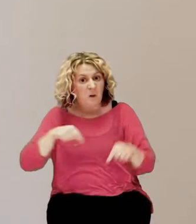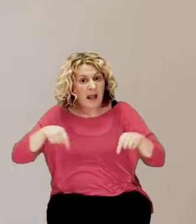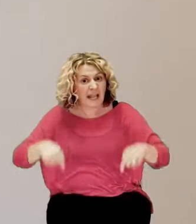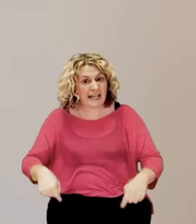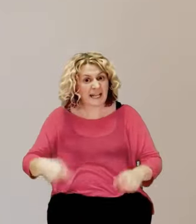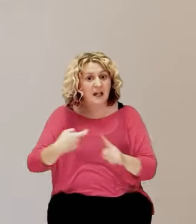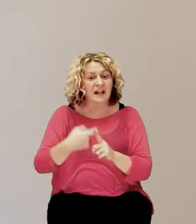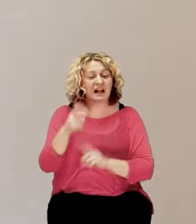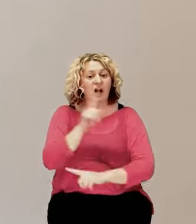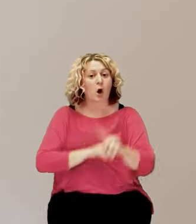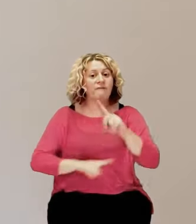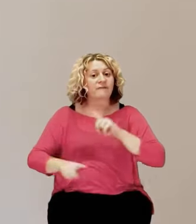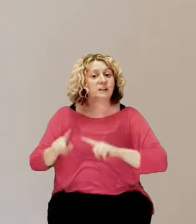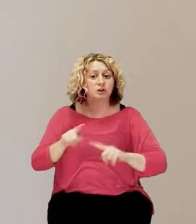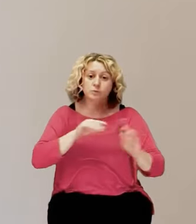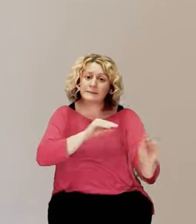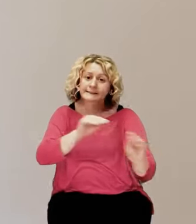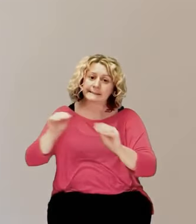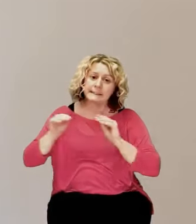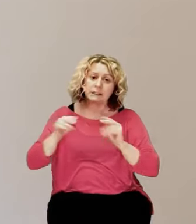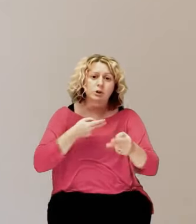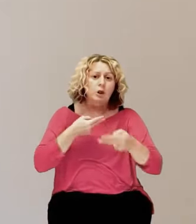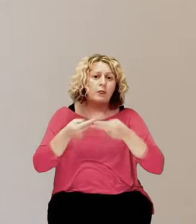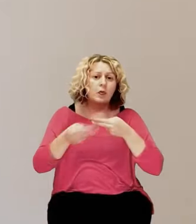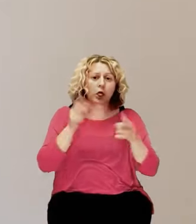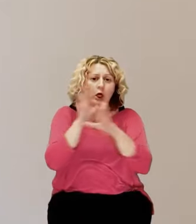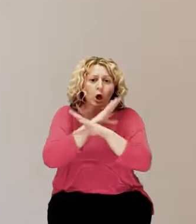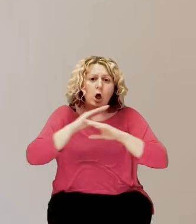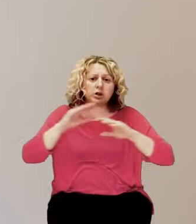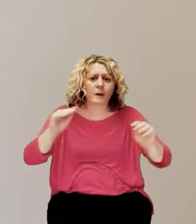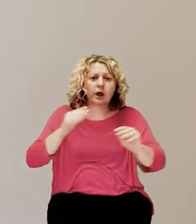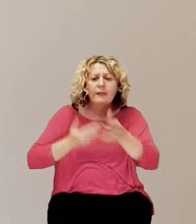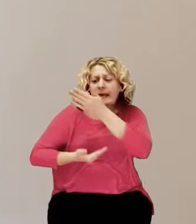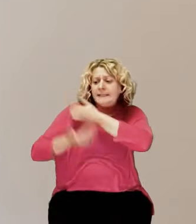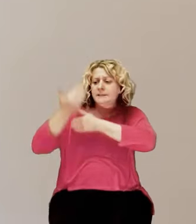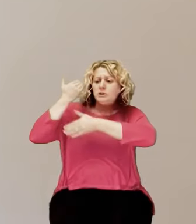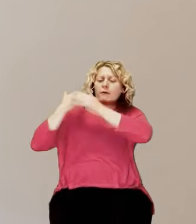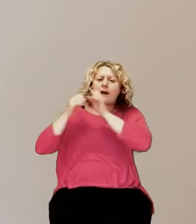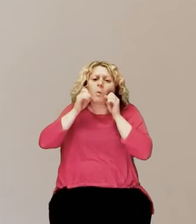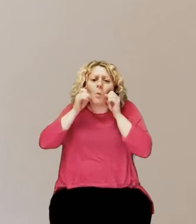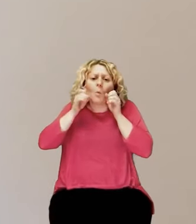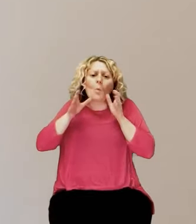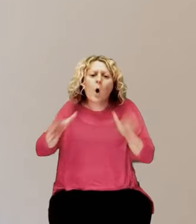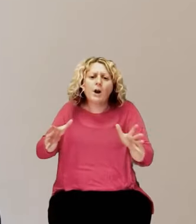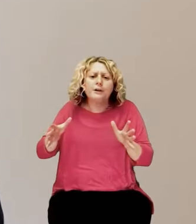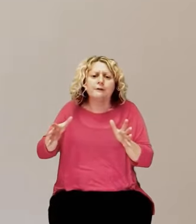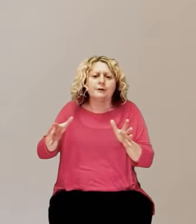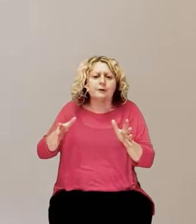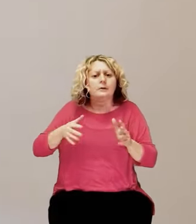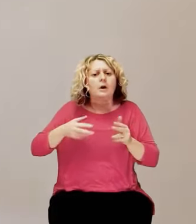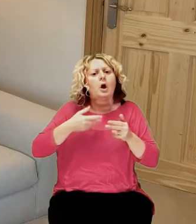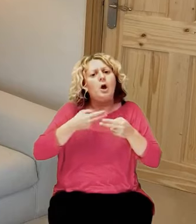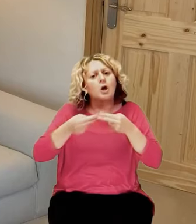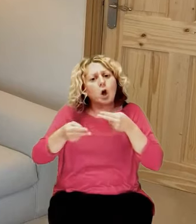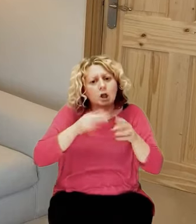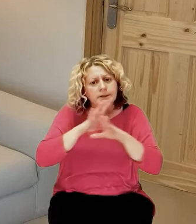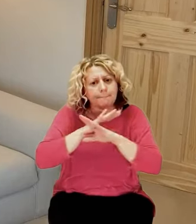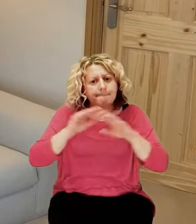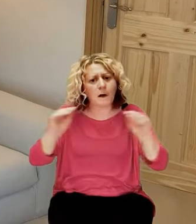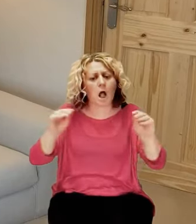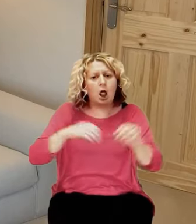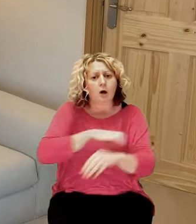the historic, wonderful gospel of Christ as revealed in Scripture. We know it saves us